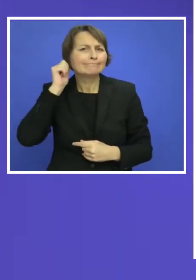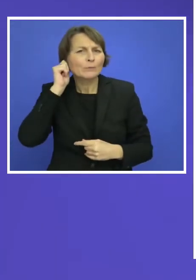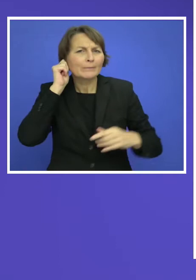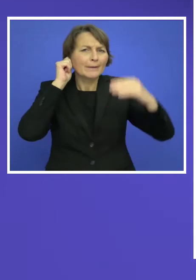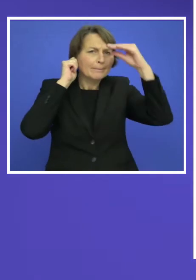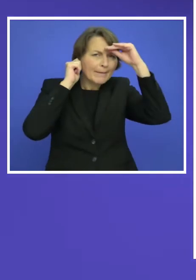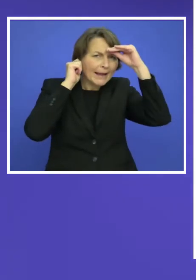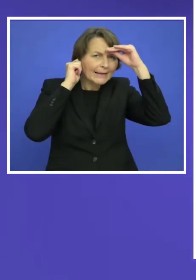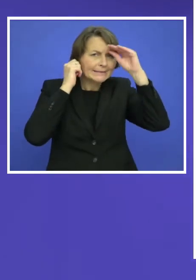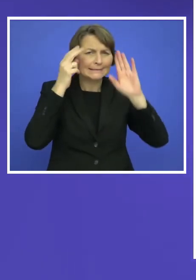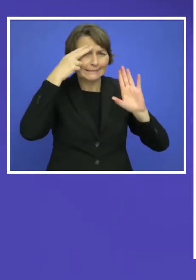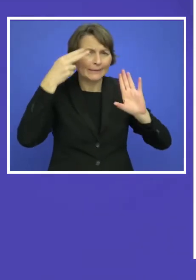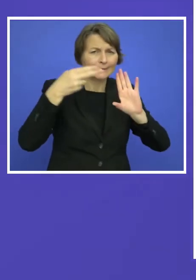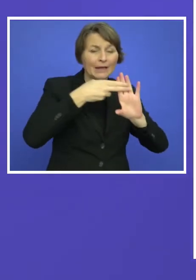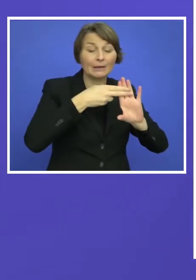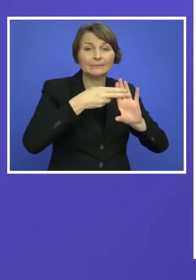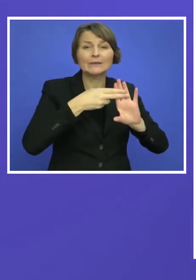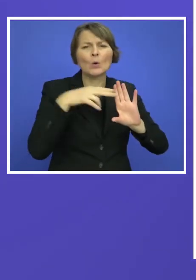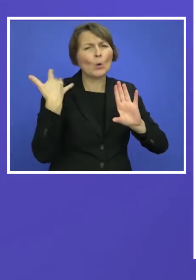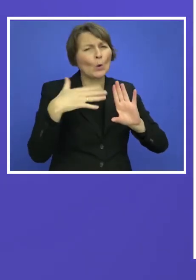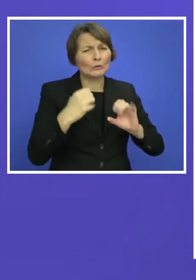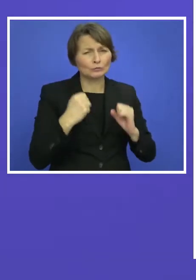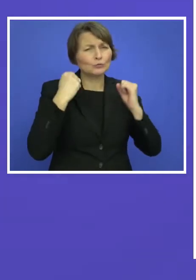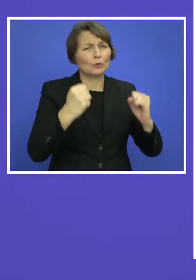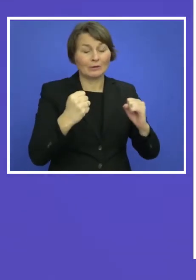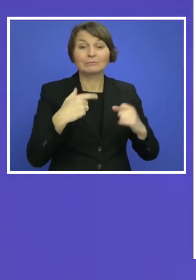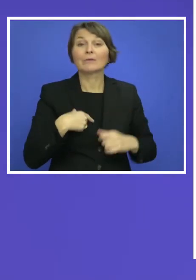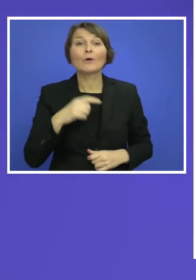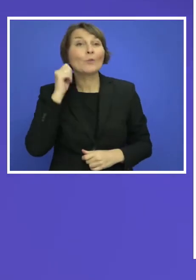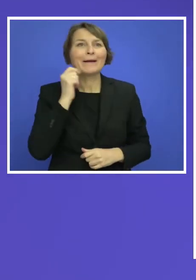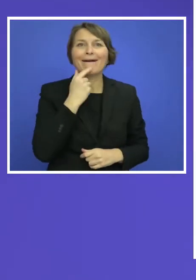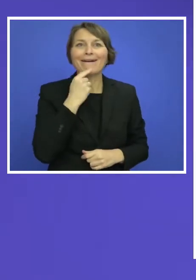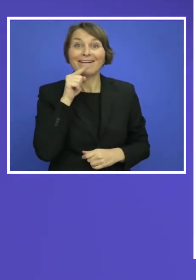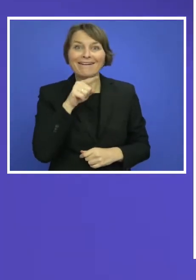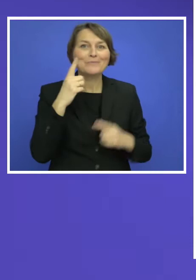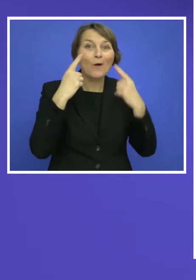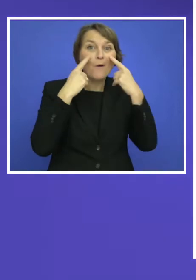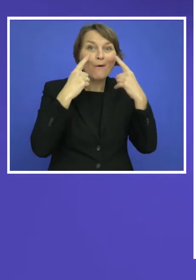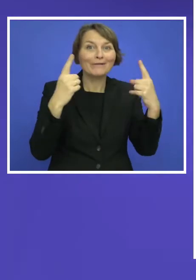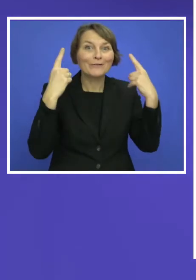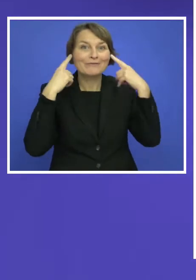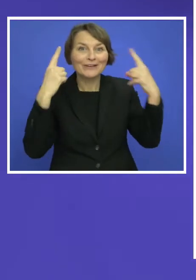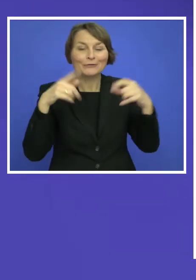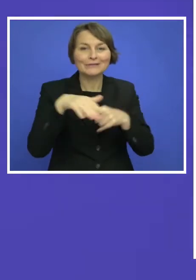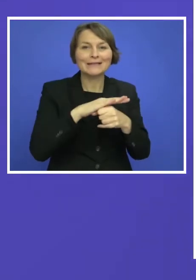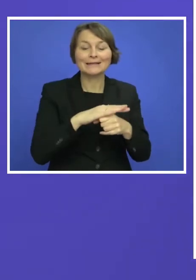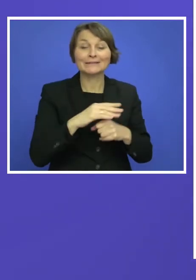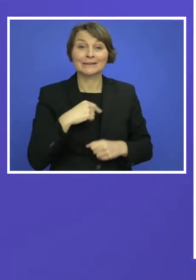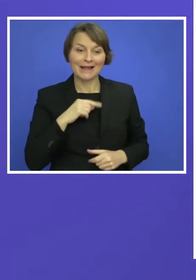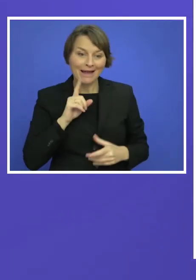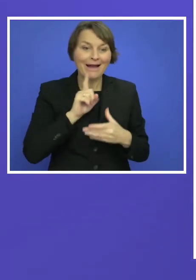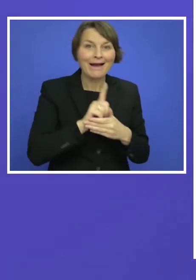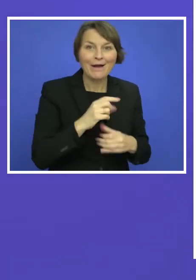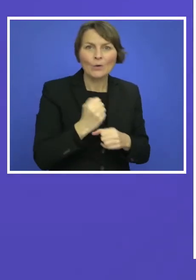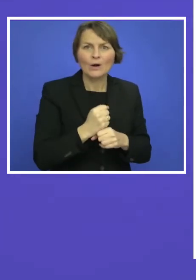the audiovisual production sector often are prejudiced from the society about their decision,